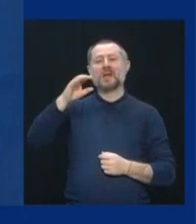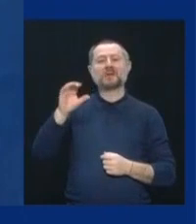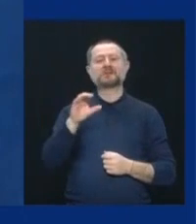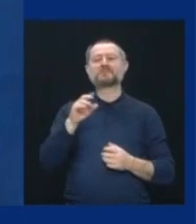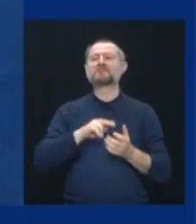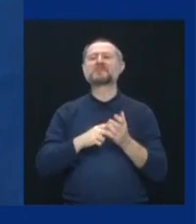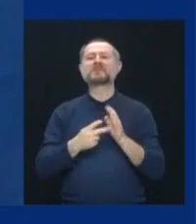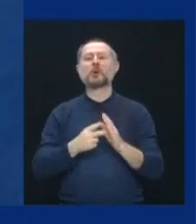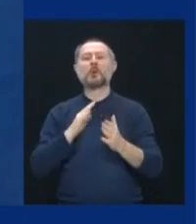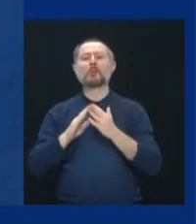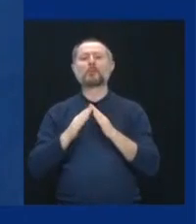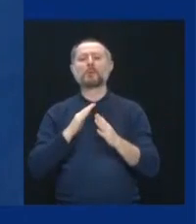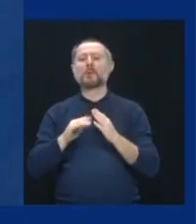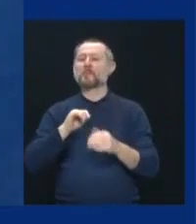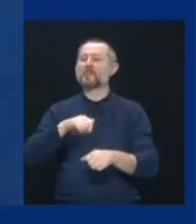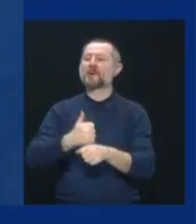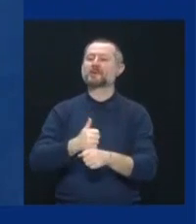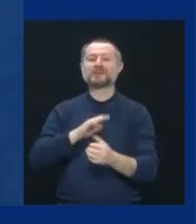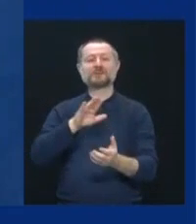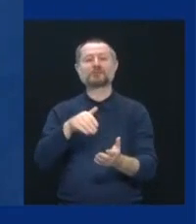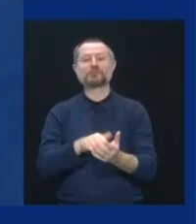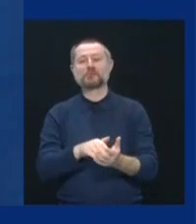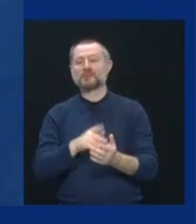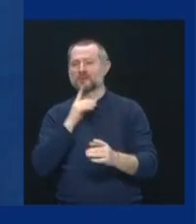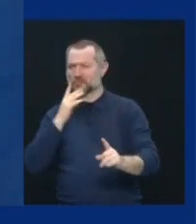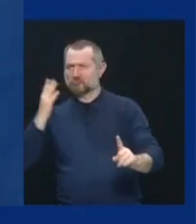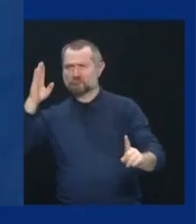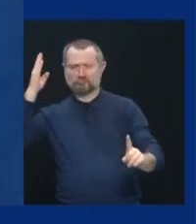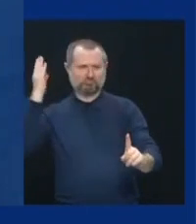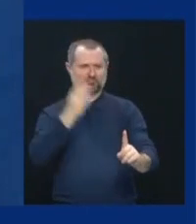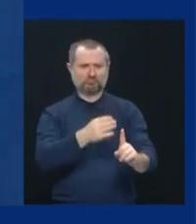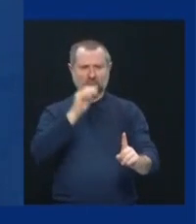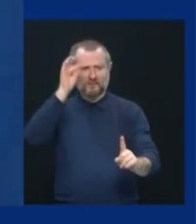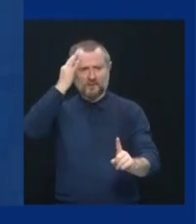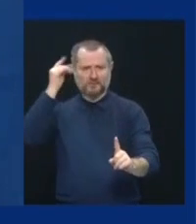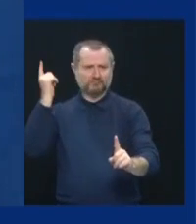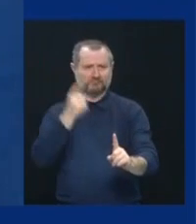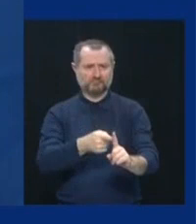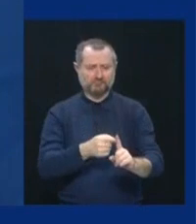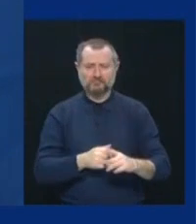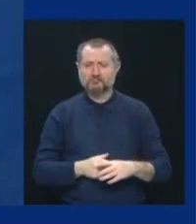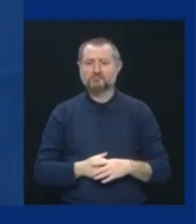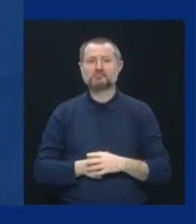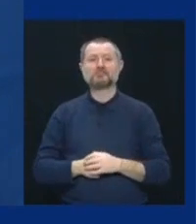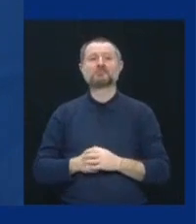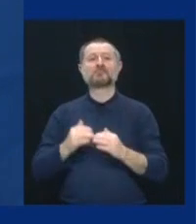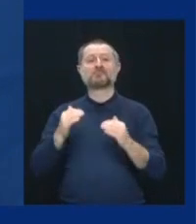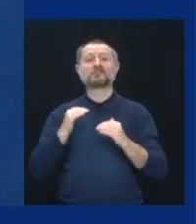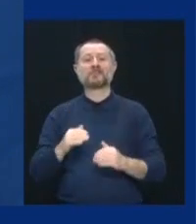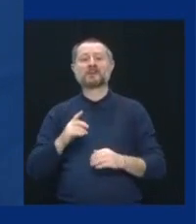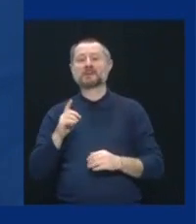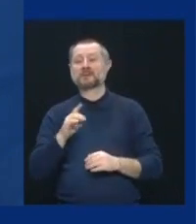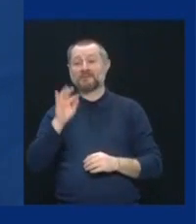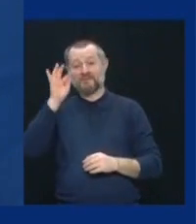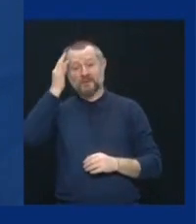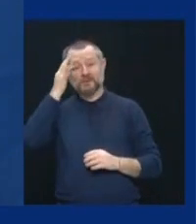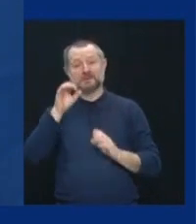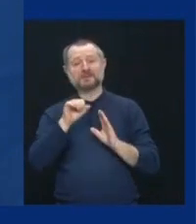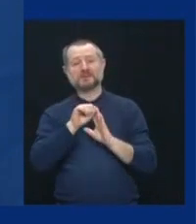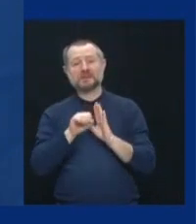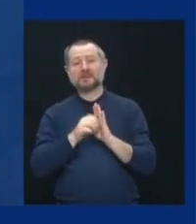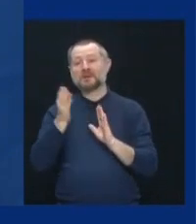community-based centers, directly from the federal government. Federal government then gives to the